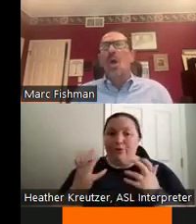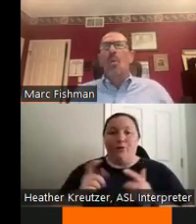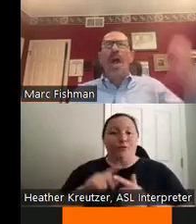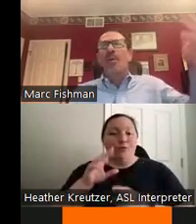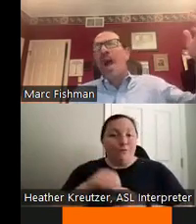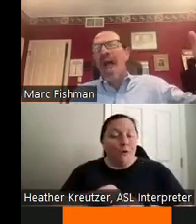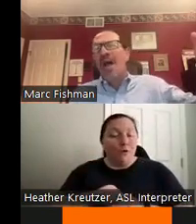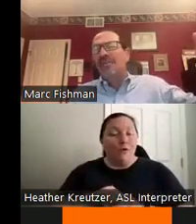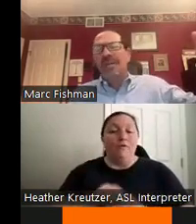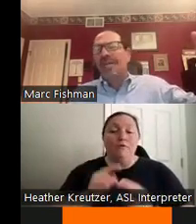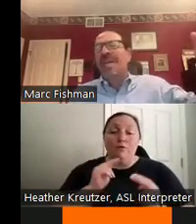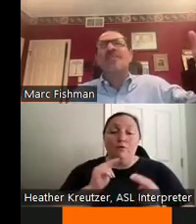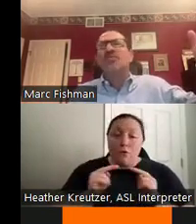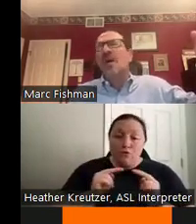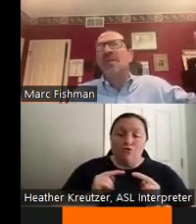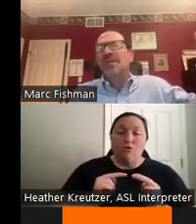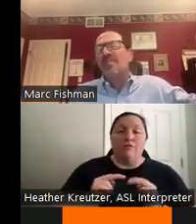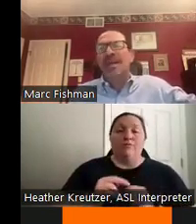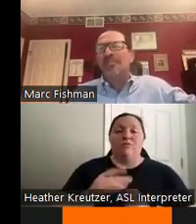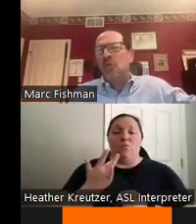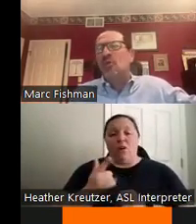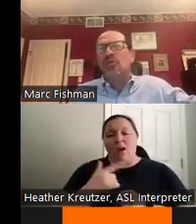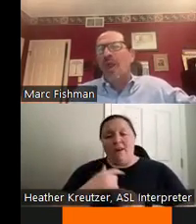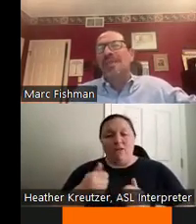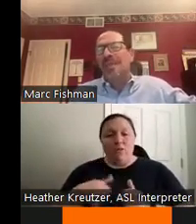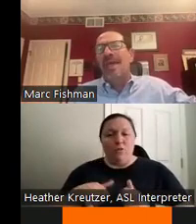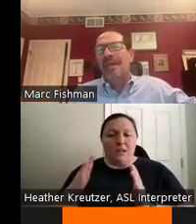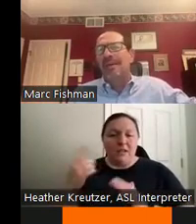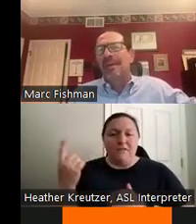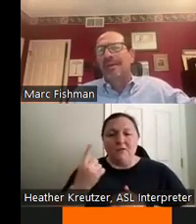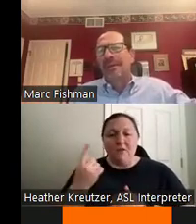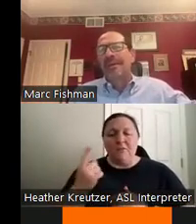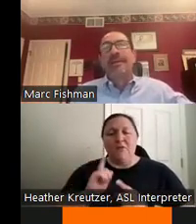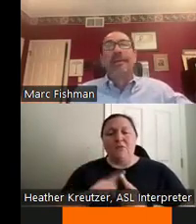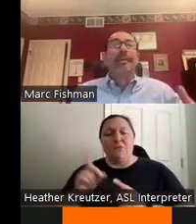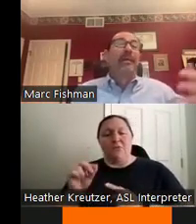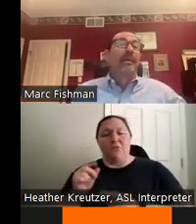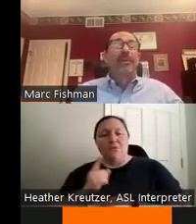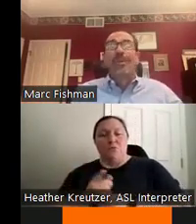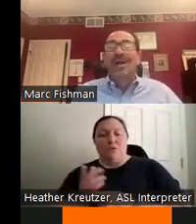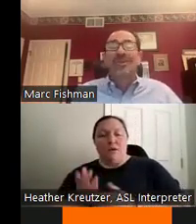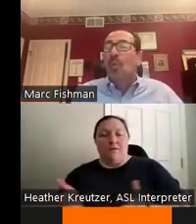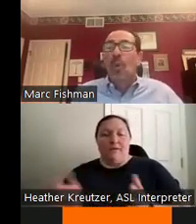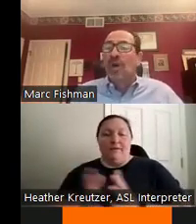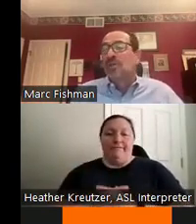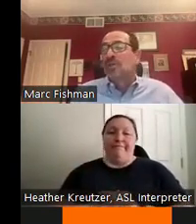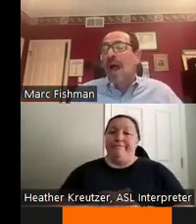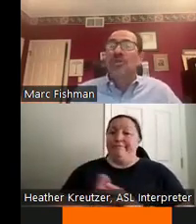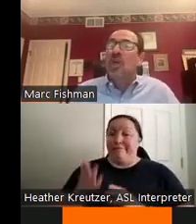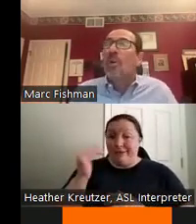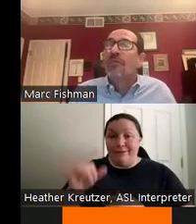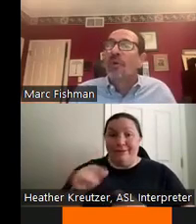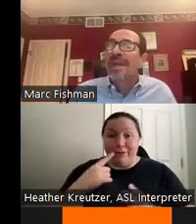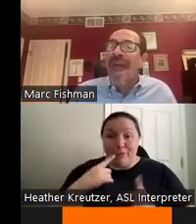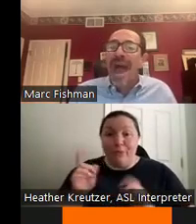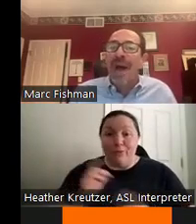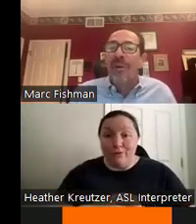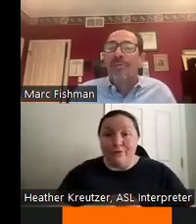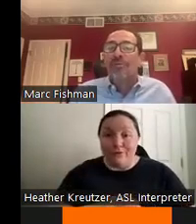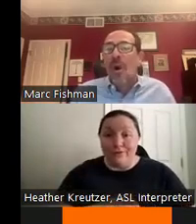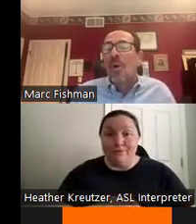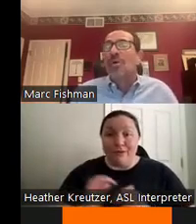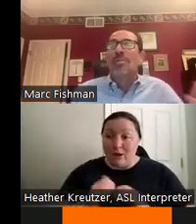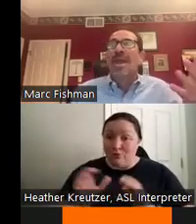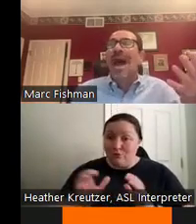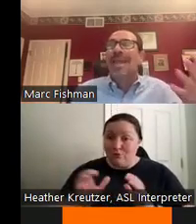give to get. Why do I have to give something to make them do the right thing? Well, because it works. How's it going for you